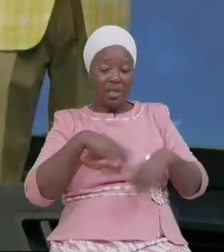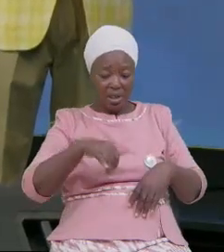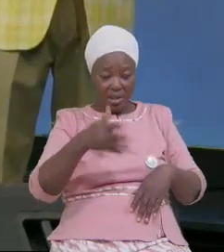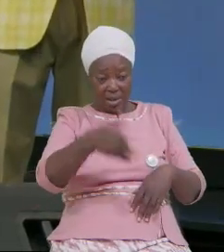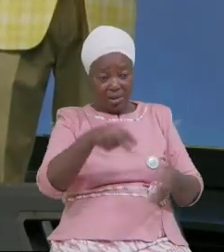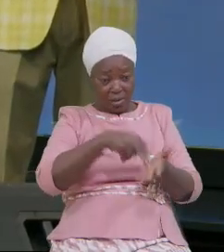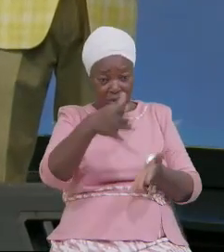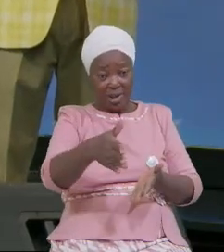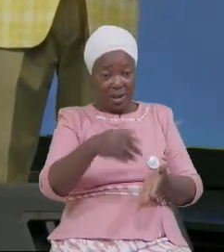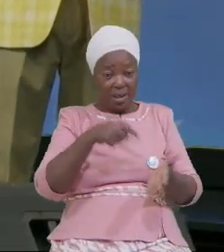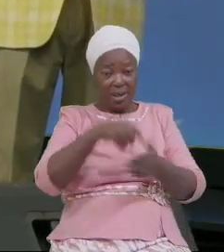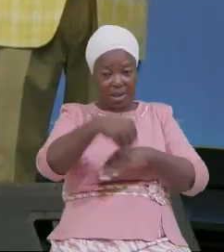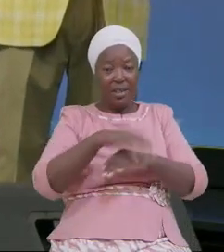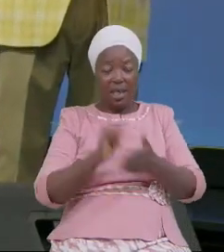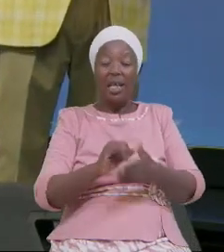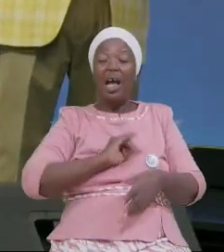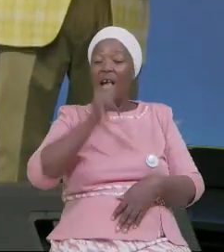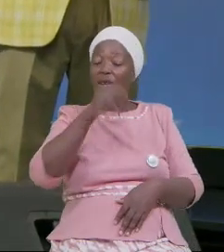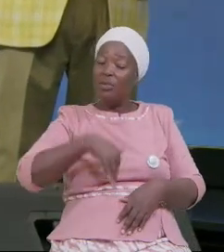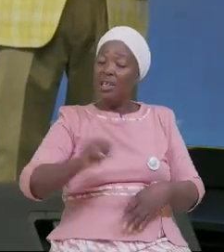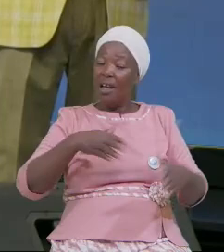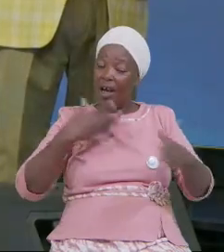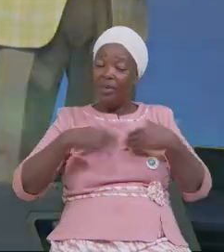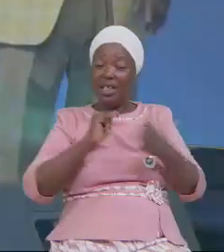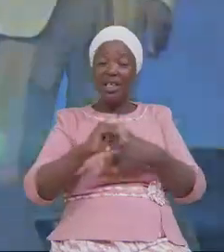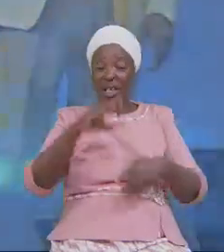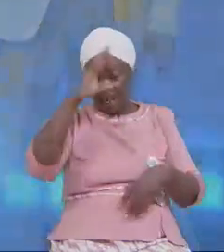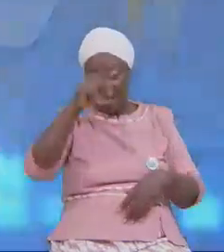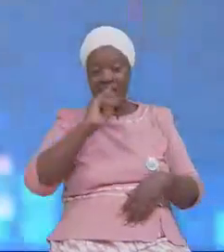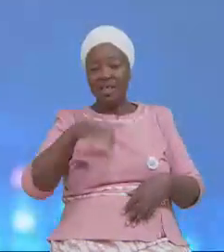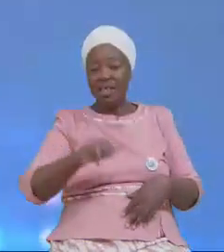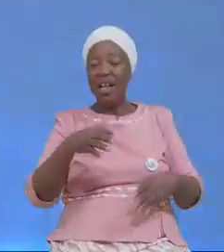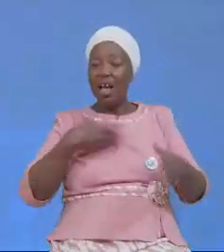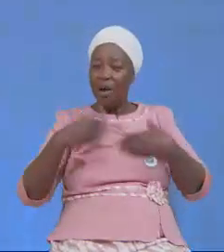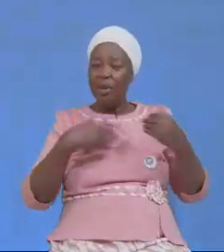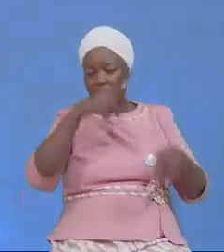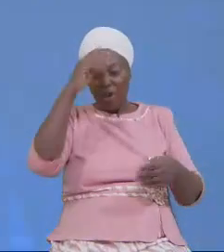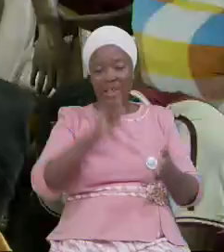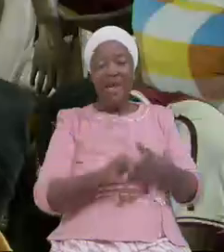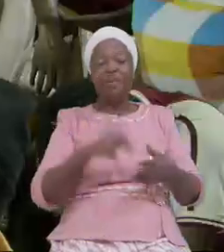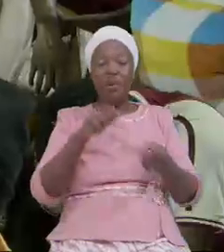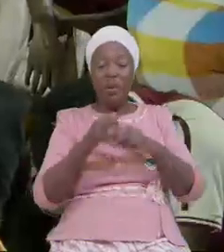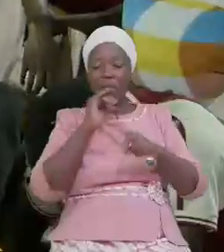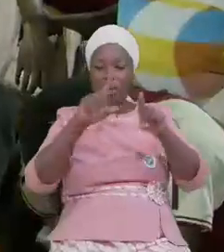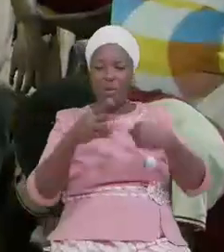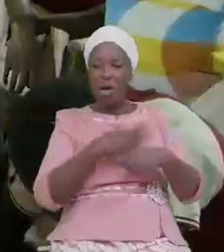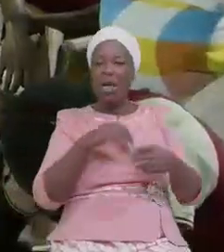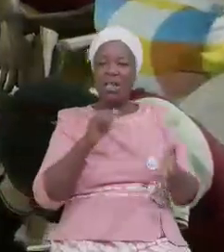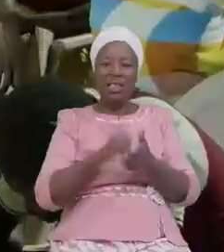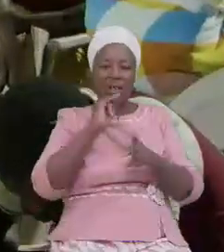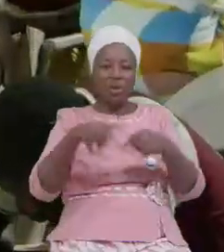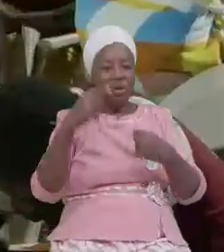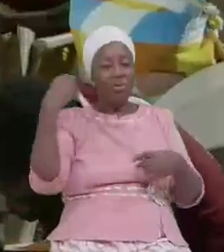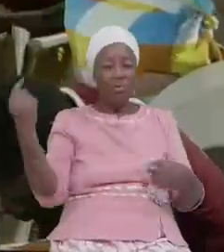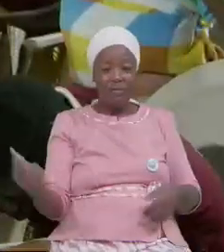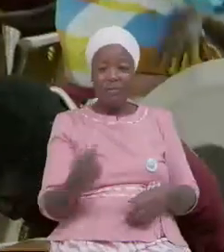still happy because that problem is gone and it is gone forever. And